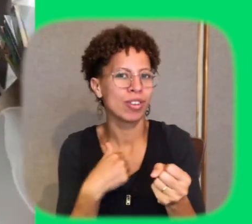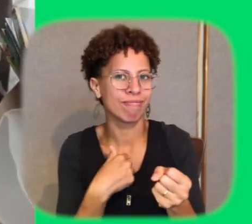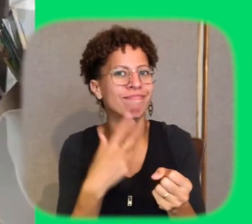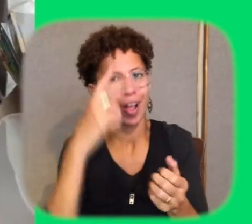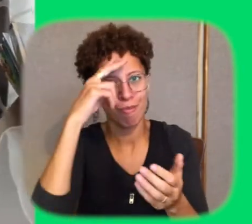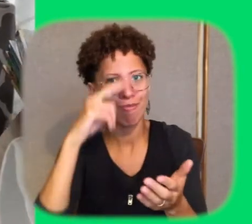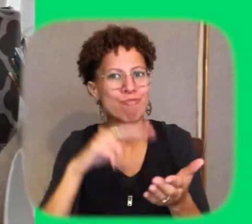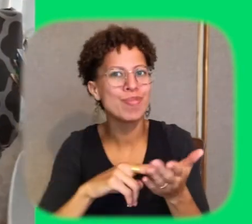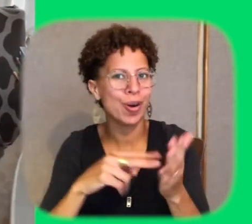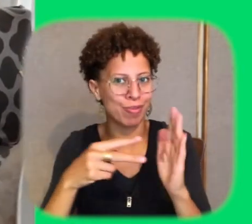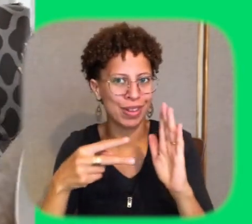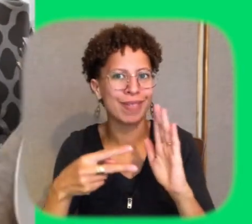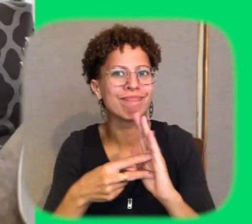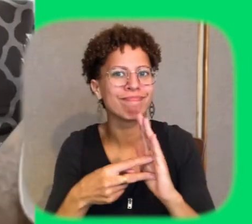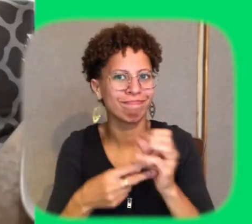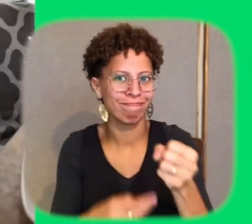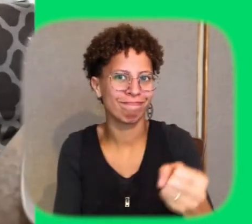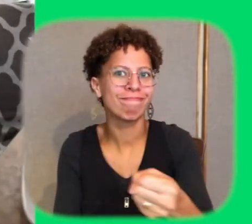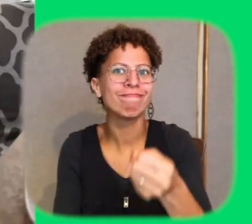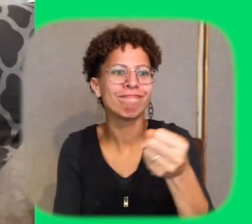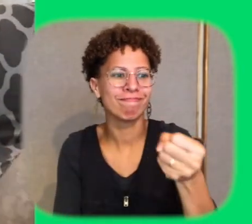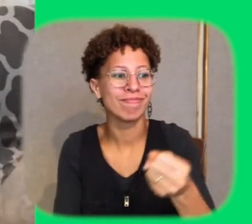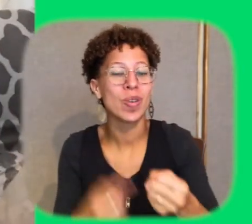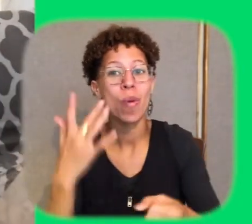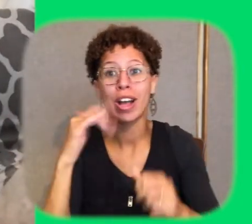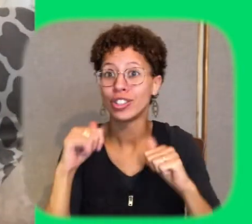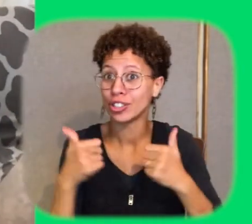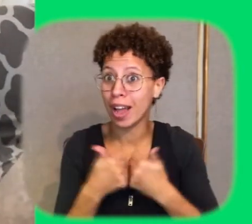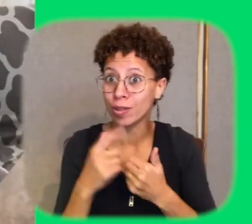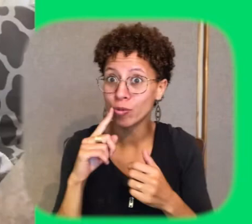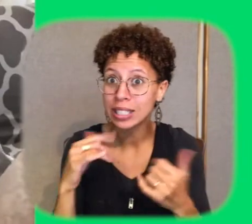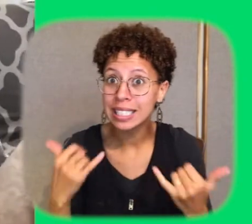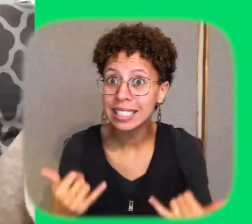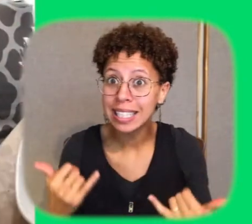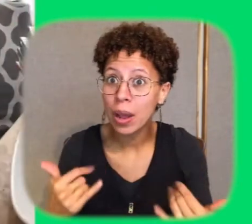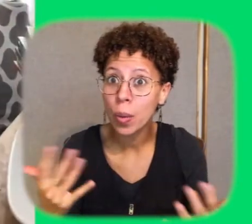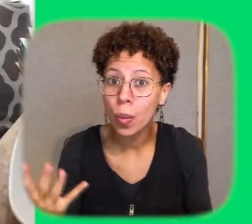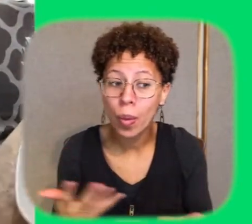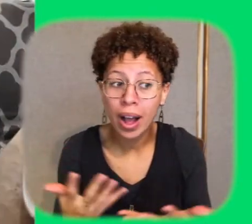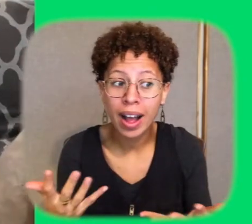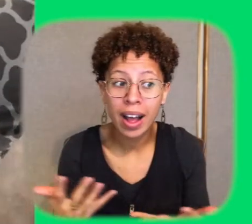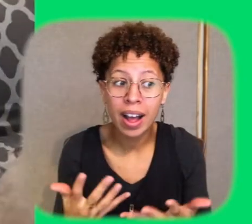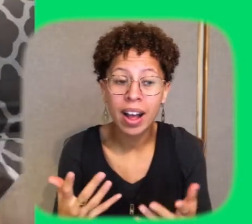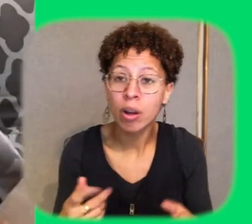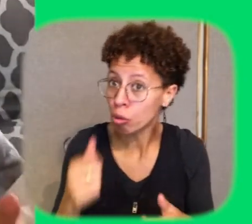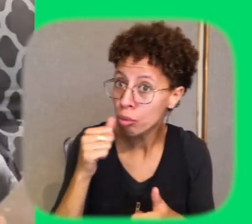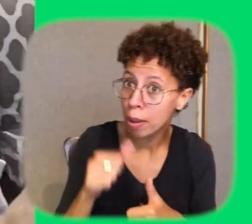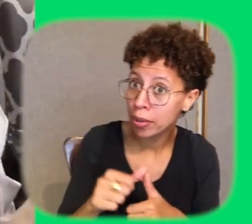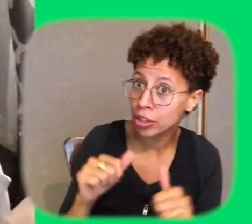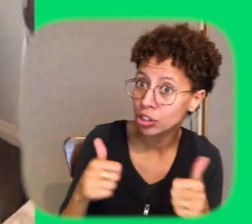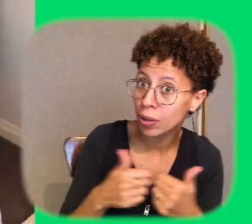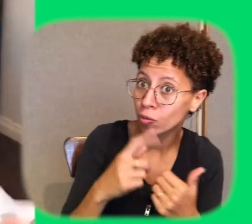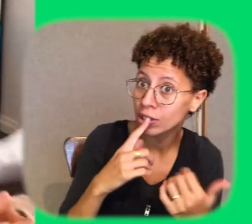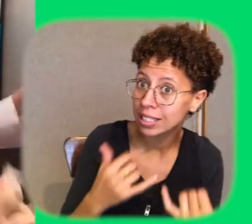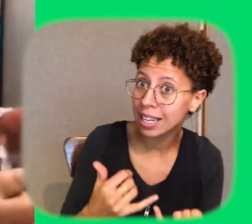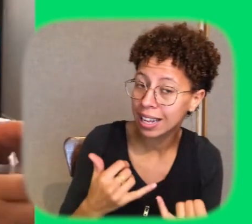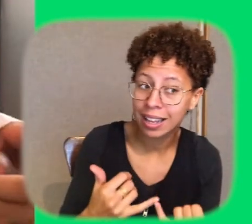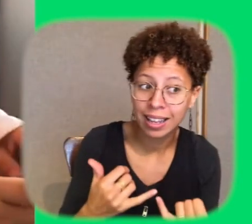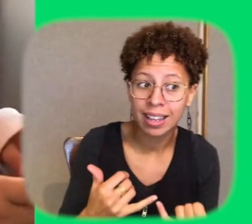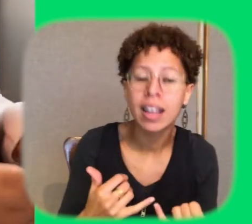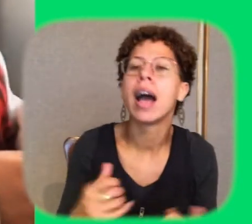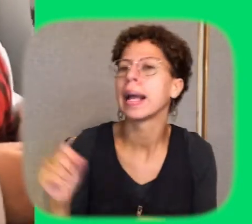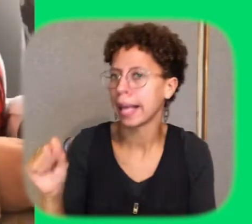today. Our challenge for today, Simon, do you remember what it is? Yeah. What? A mega